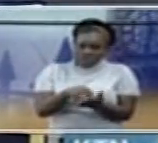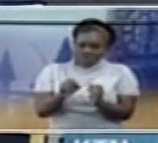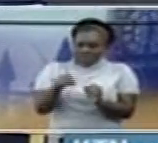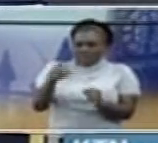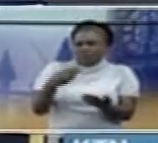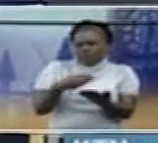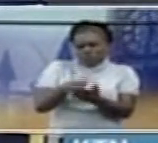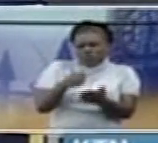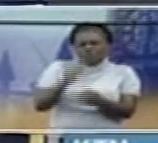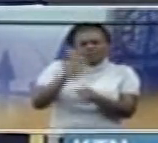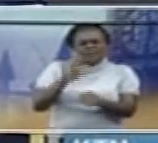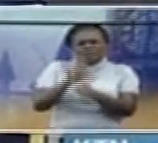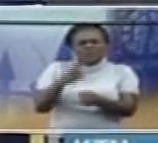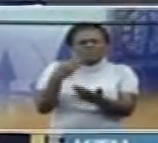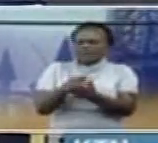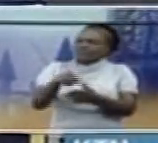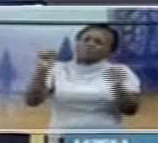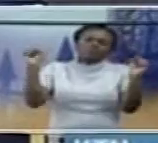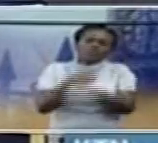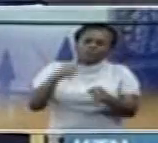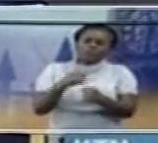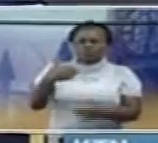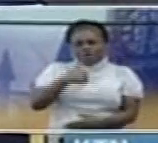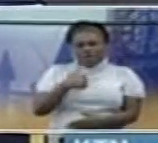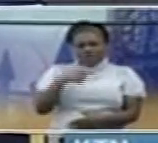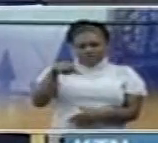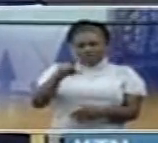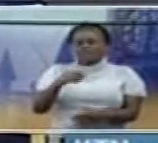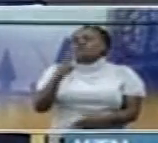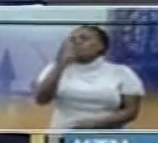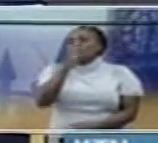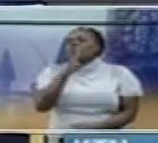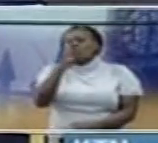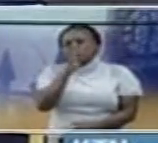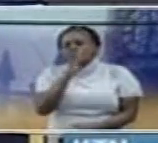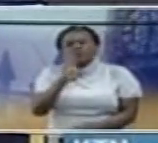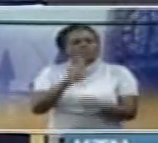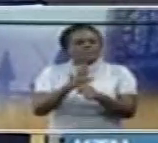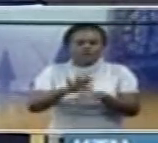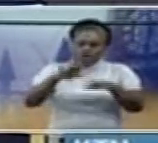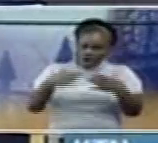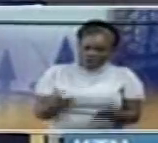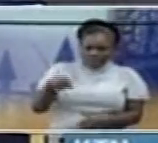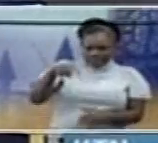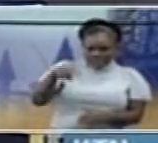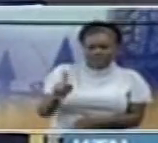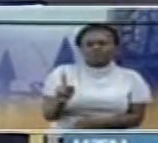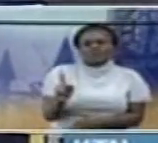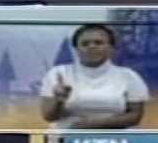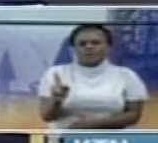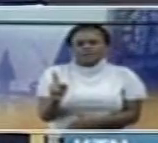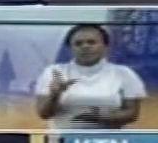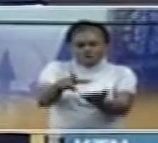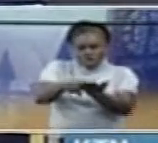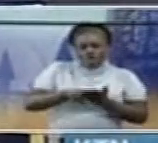have to spend so much money, they just can't afford it. So they go into debt because they either have to borrow money or they have to go into